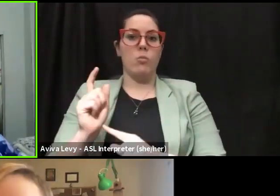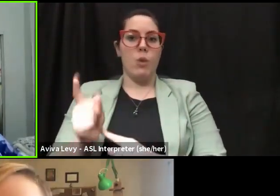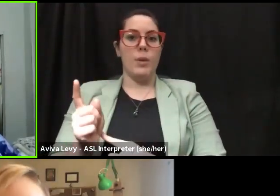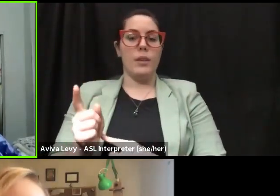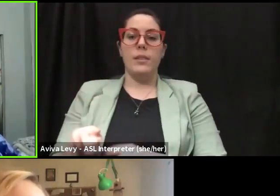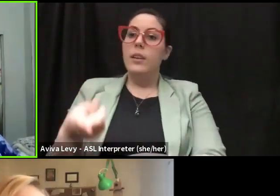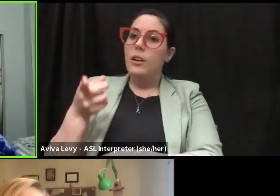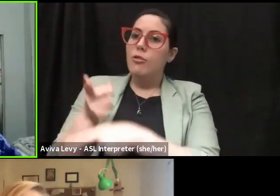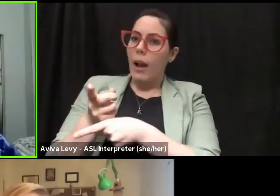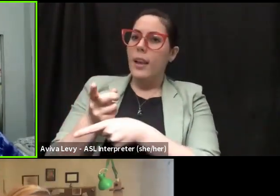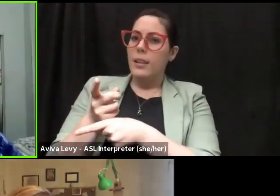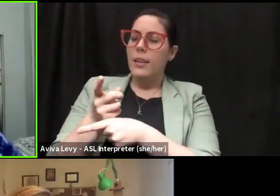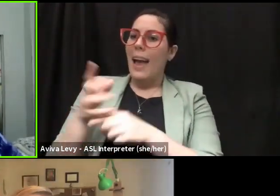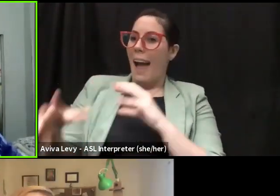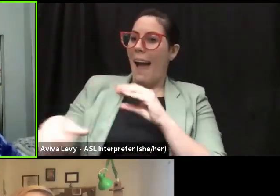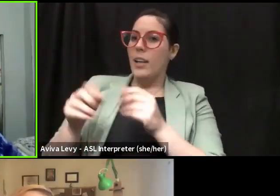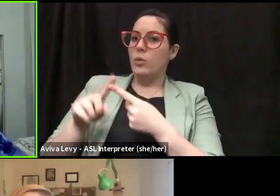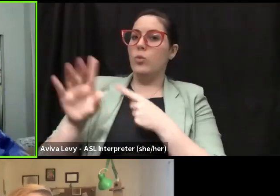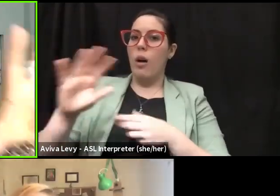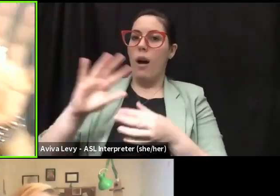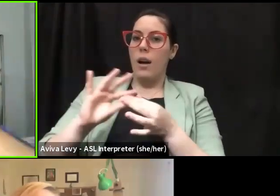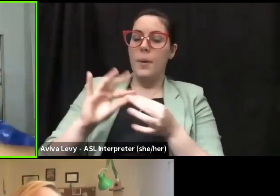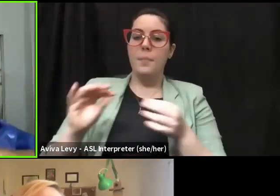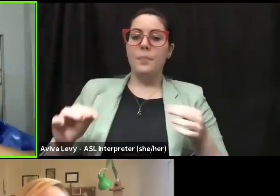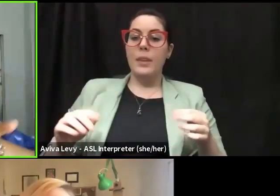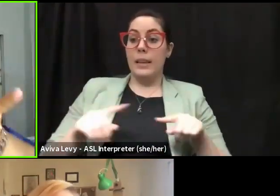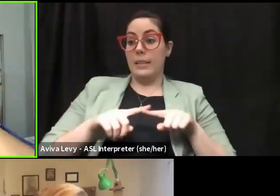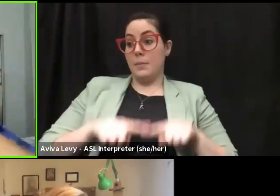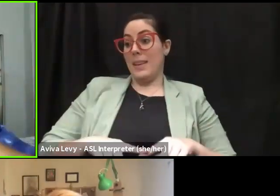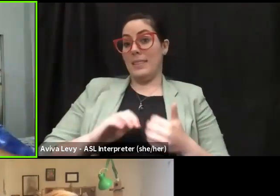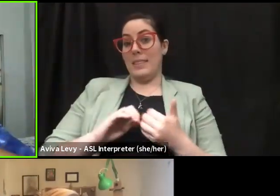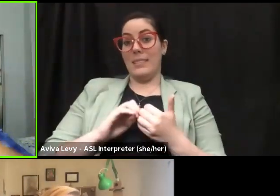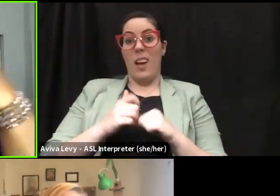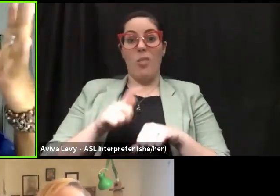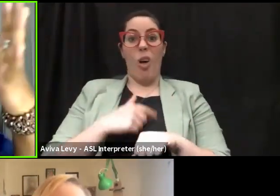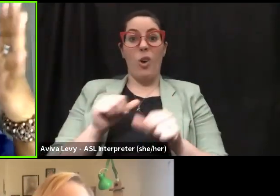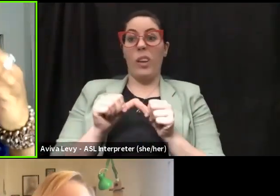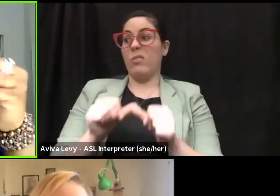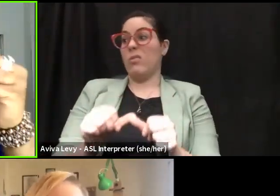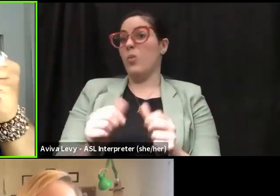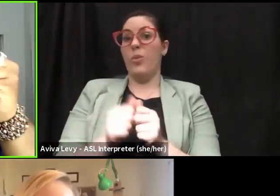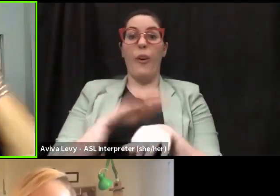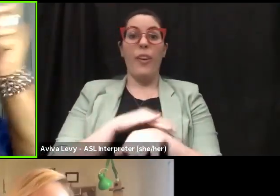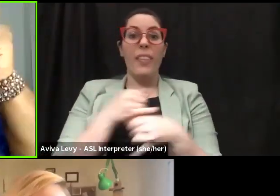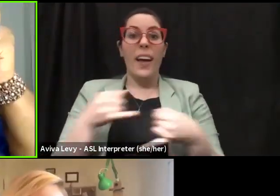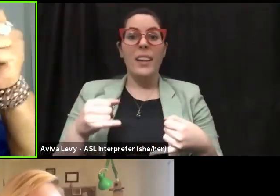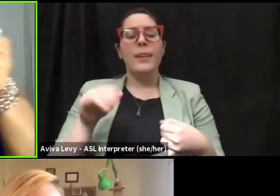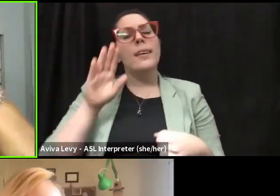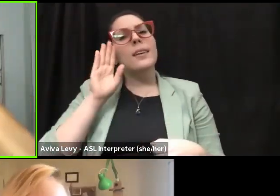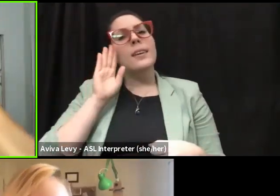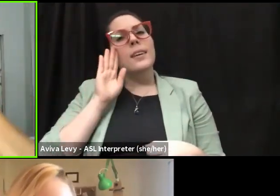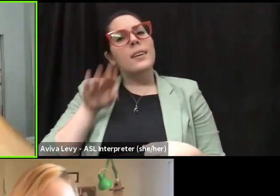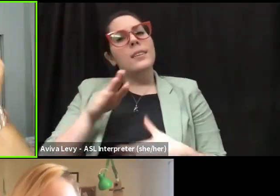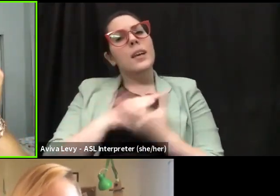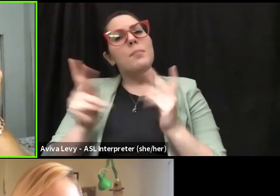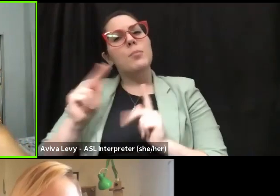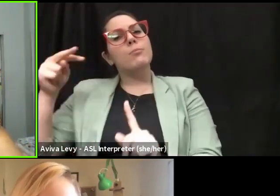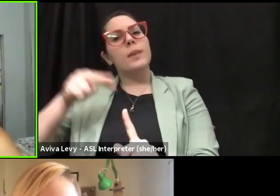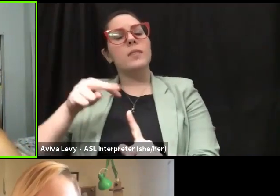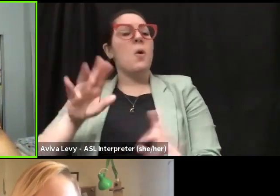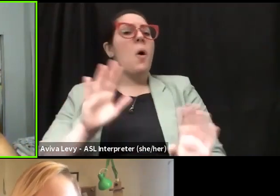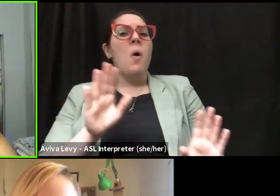Building on that, depending on how long we're in these boxes, you know, some people are in the school of don't make